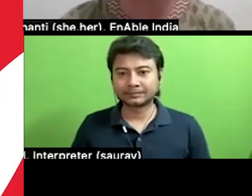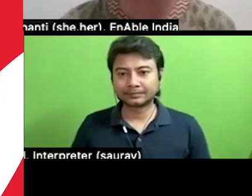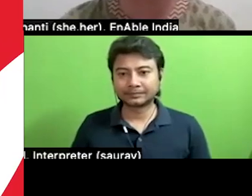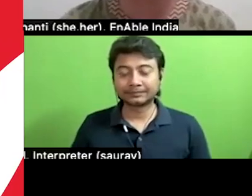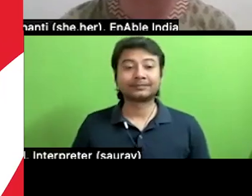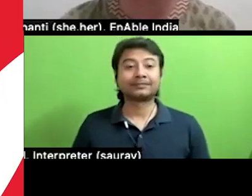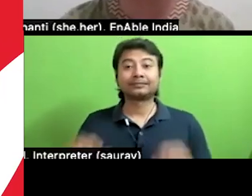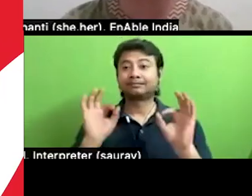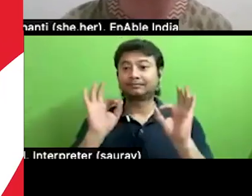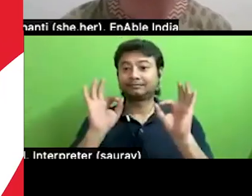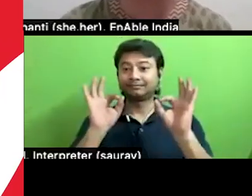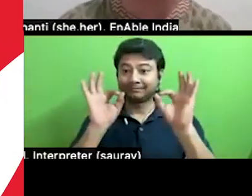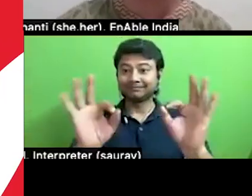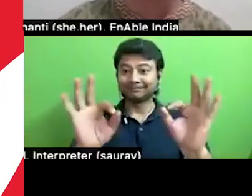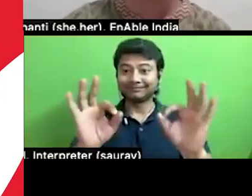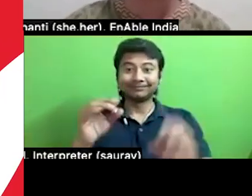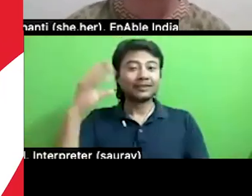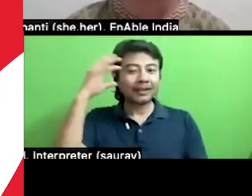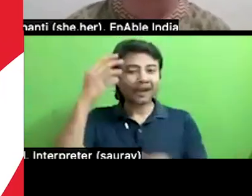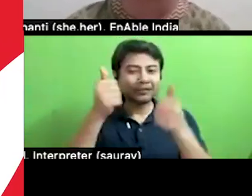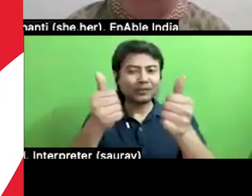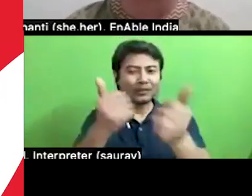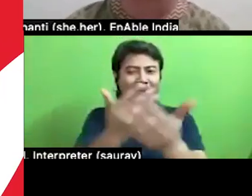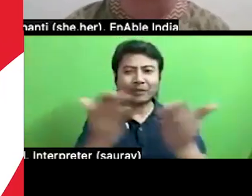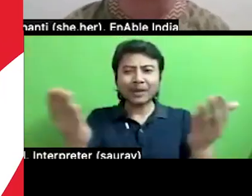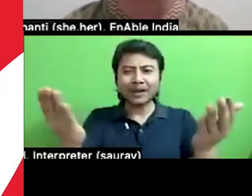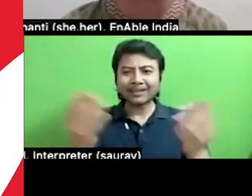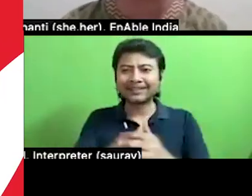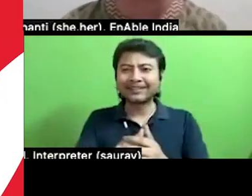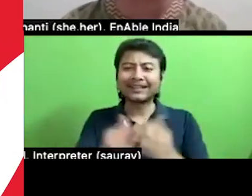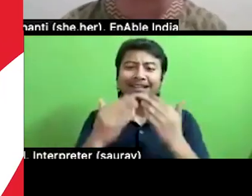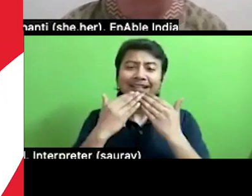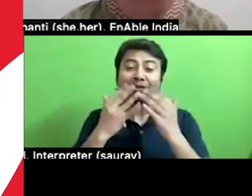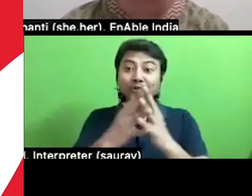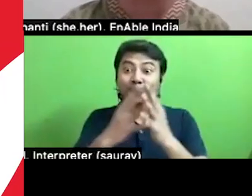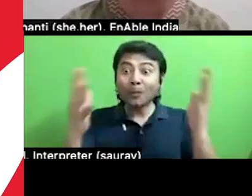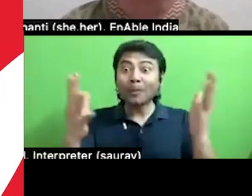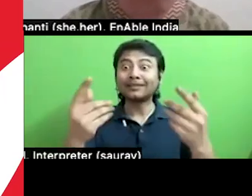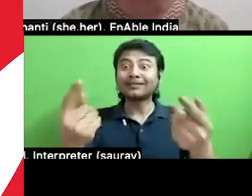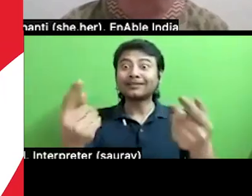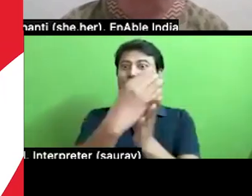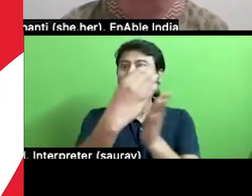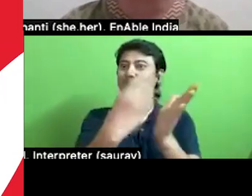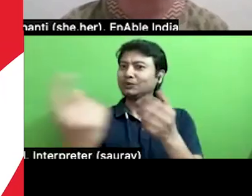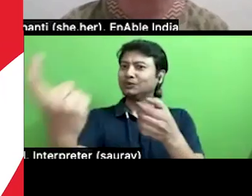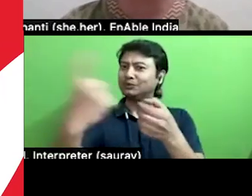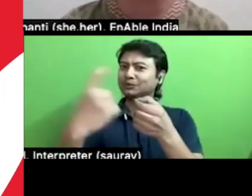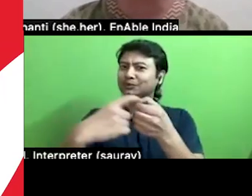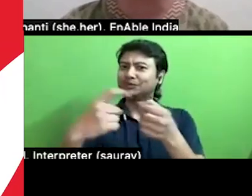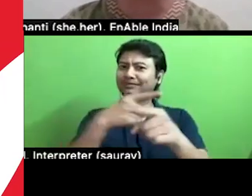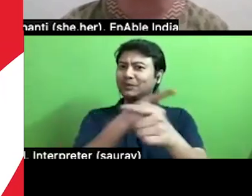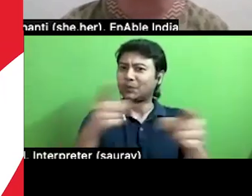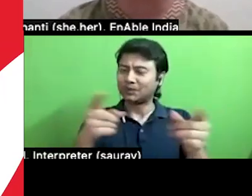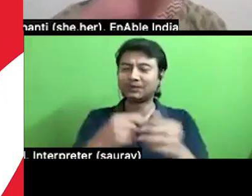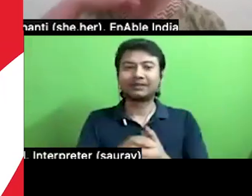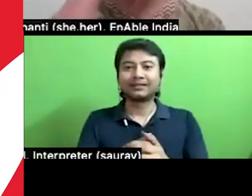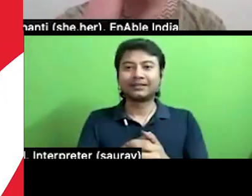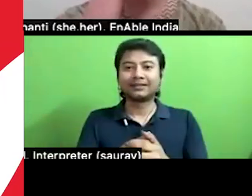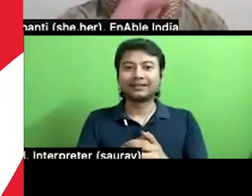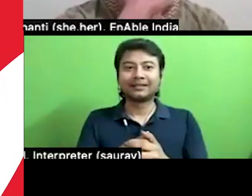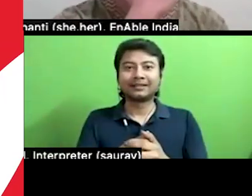So good afternoon, everybody, and thank you so much for joining this course. I think it's a very important